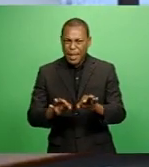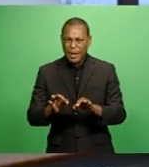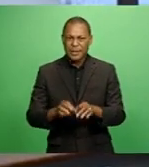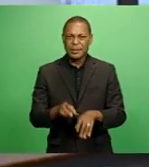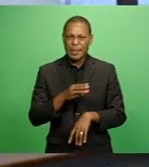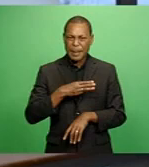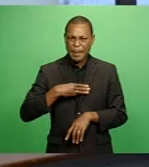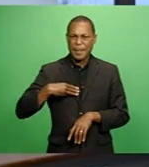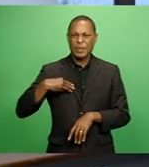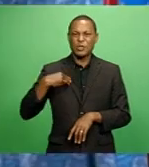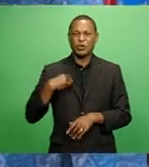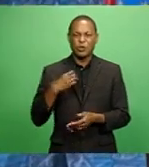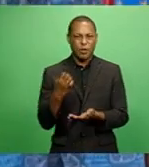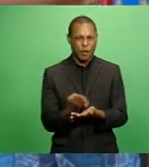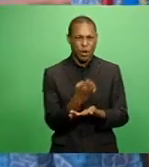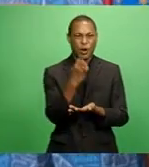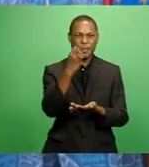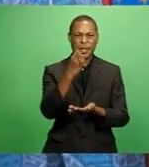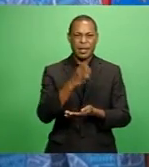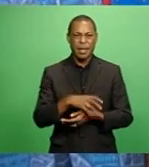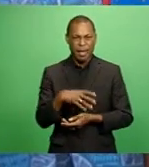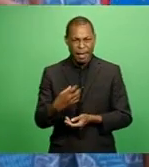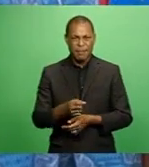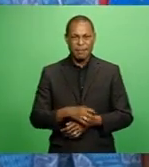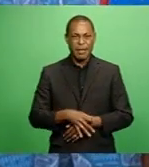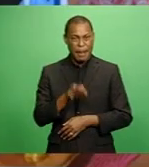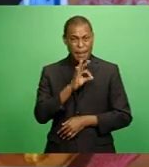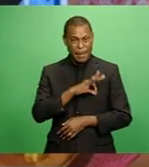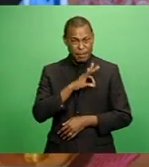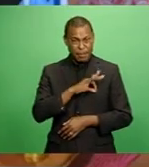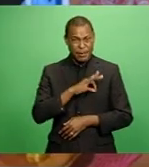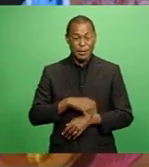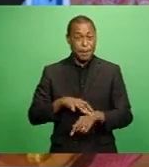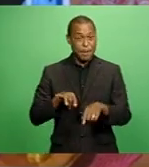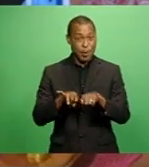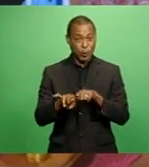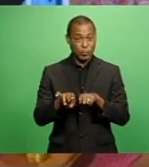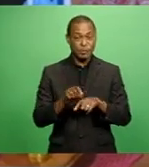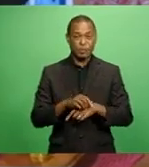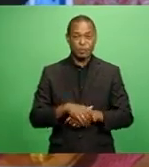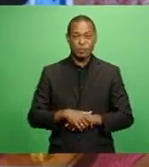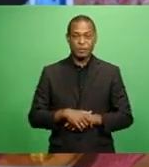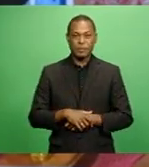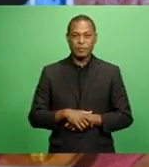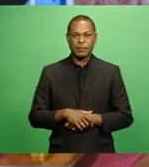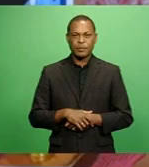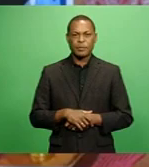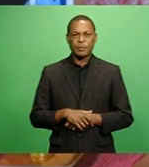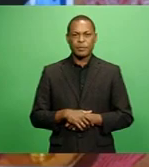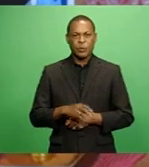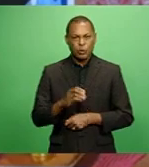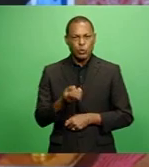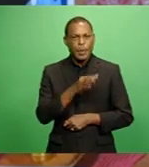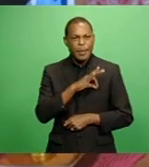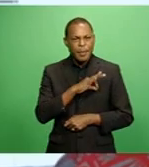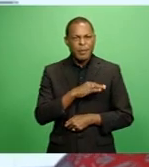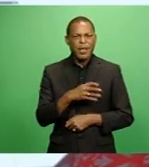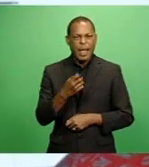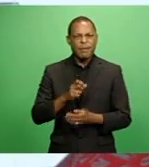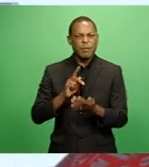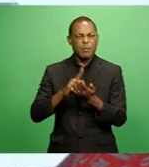of Economy that benefited, and us as a bank. Like we've benefited immensely from